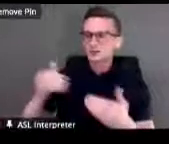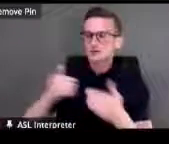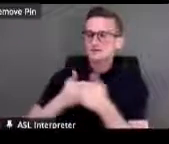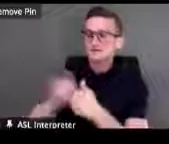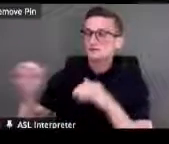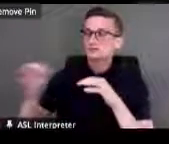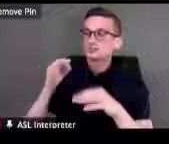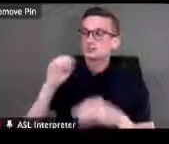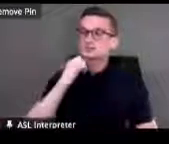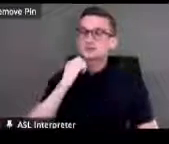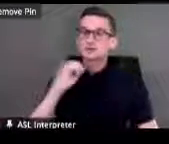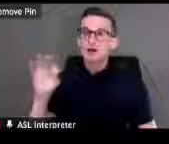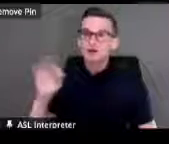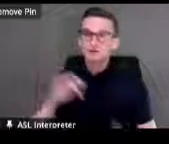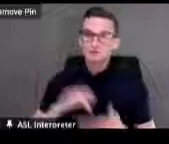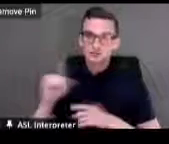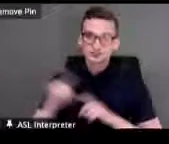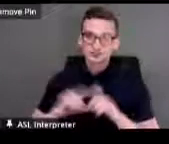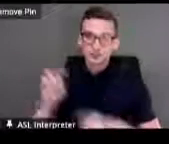6.